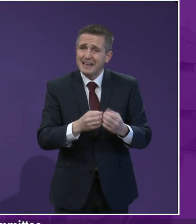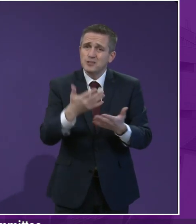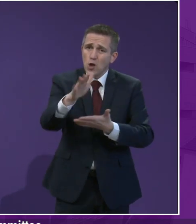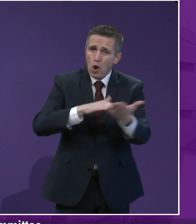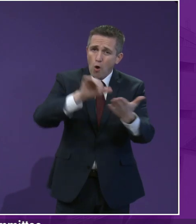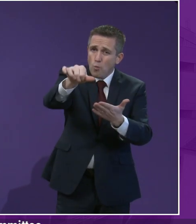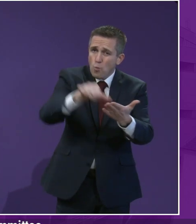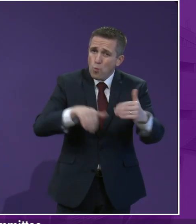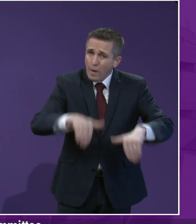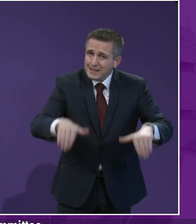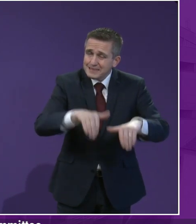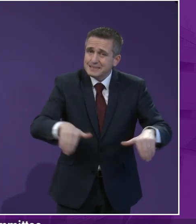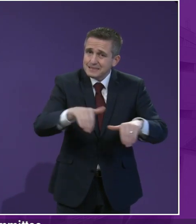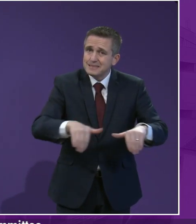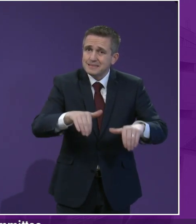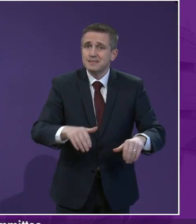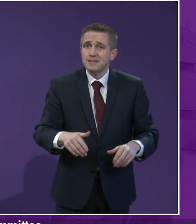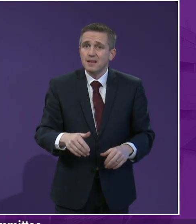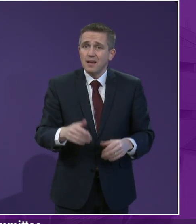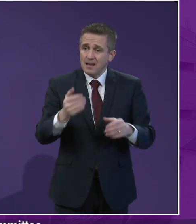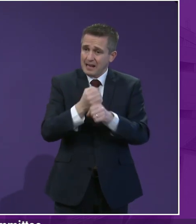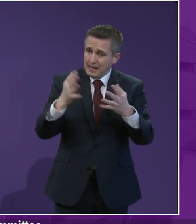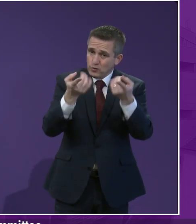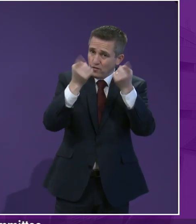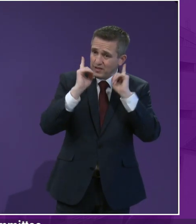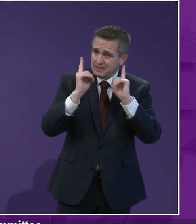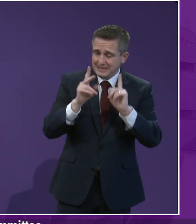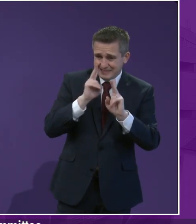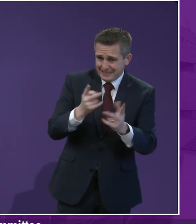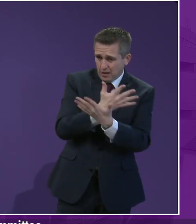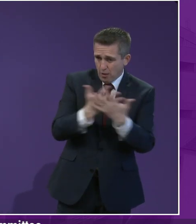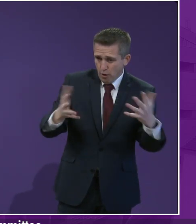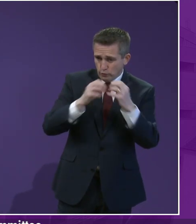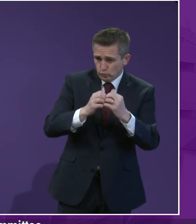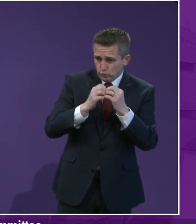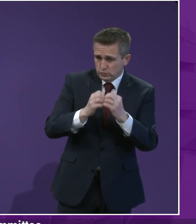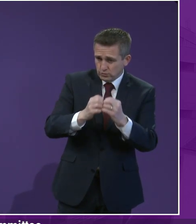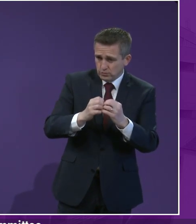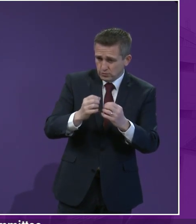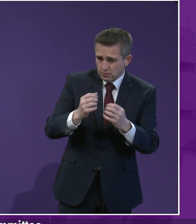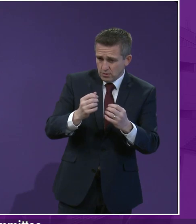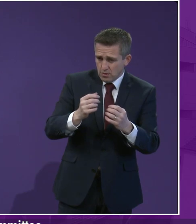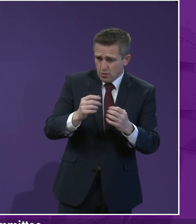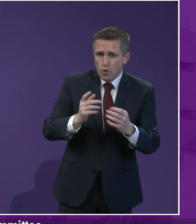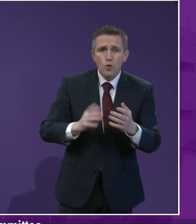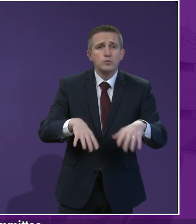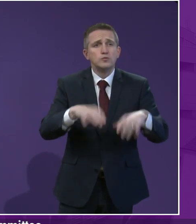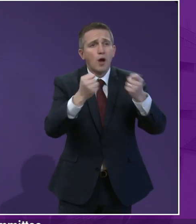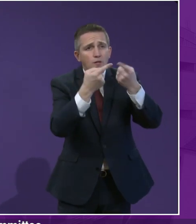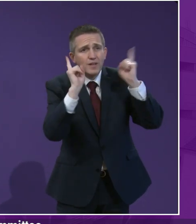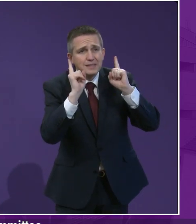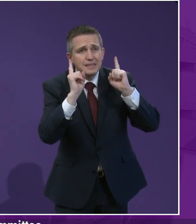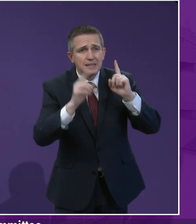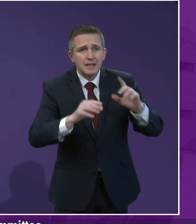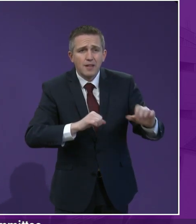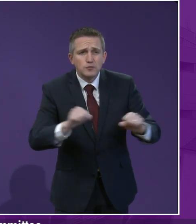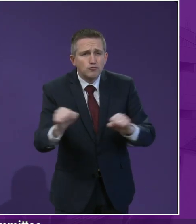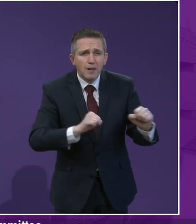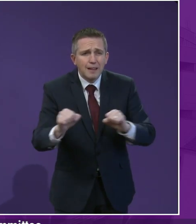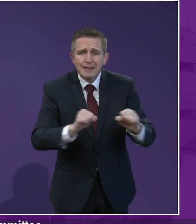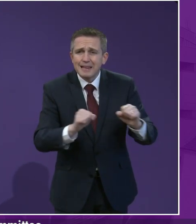from assistive software to non-medical personal help. And there's massive waiting lists, sometimes into the second